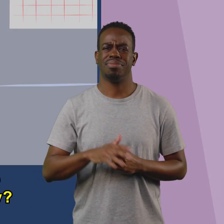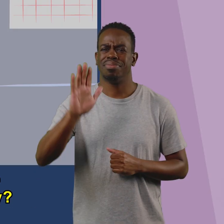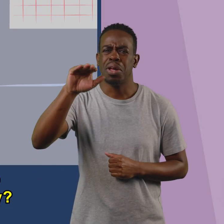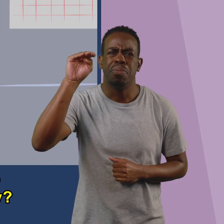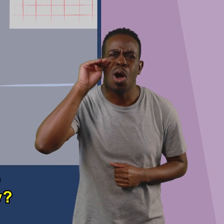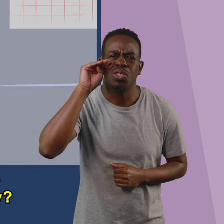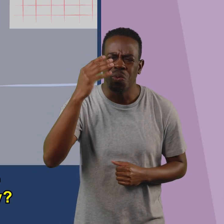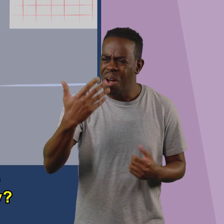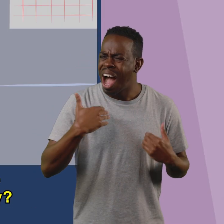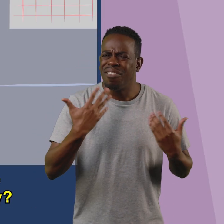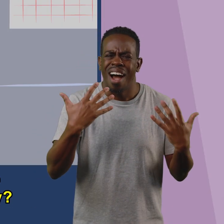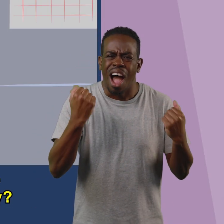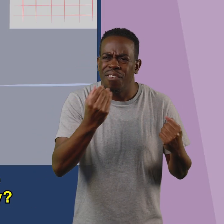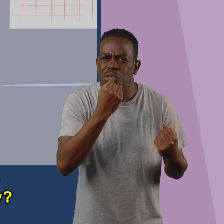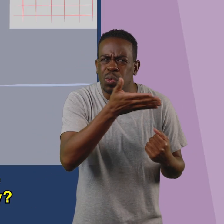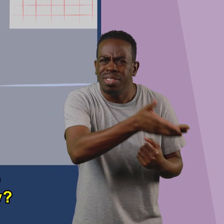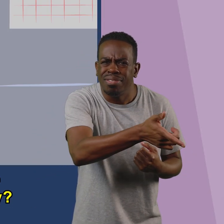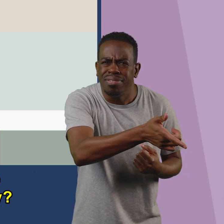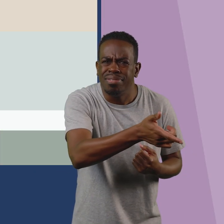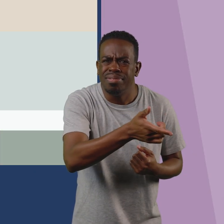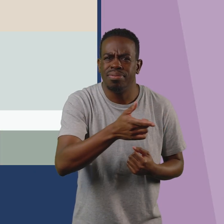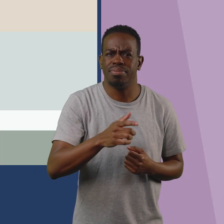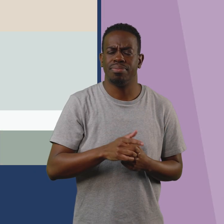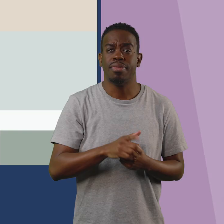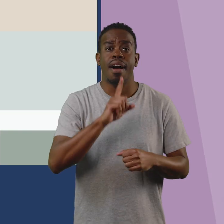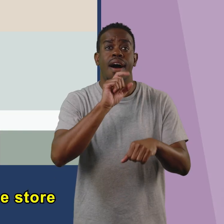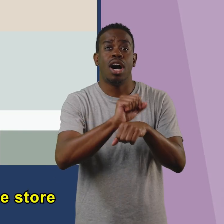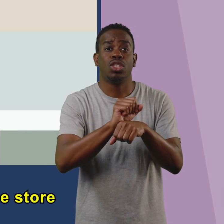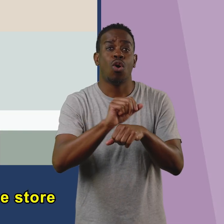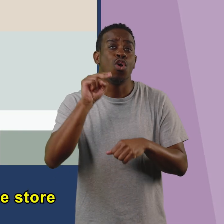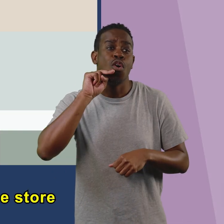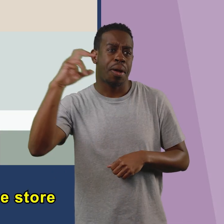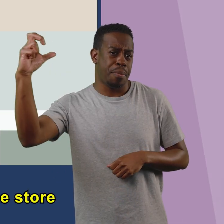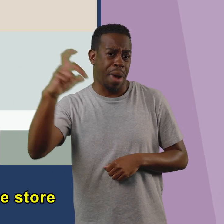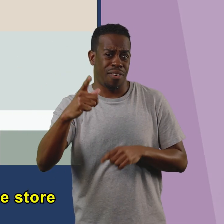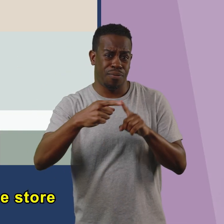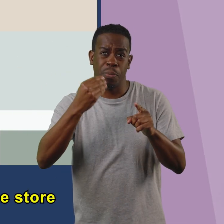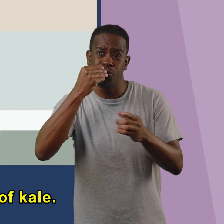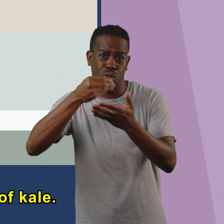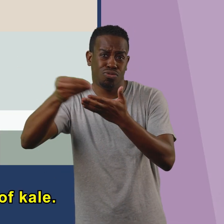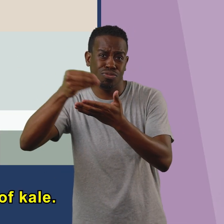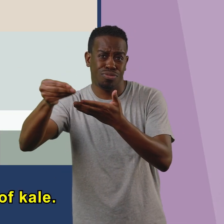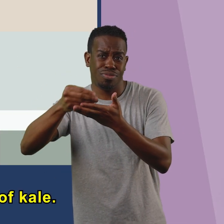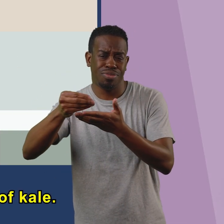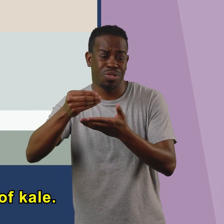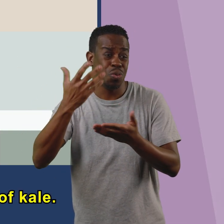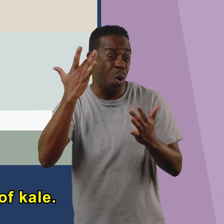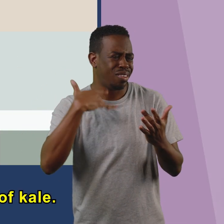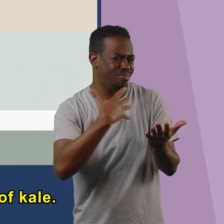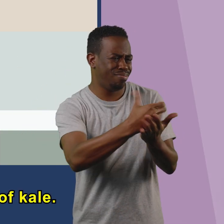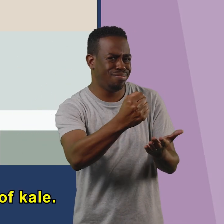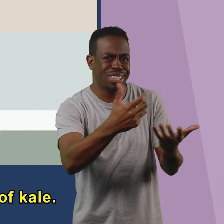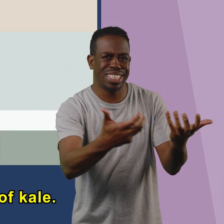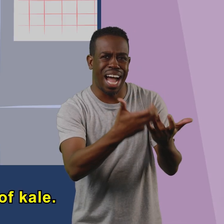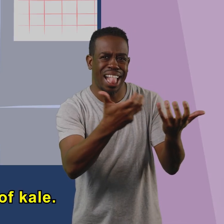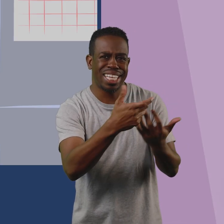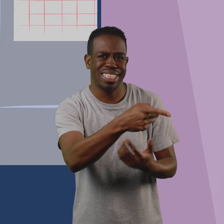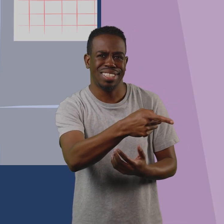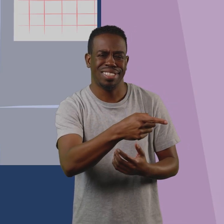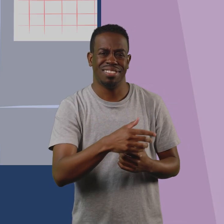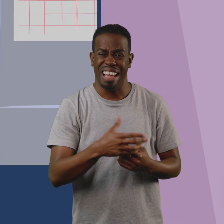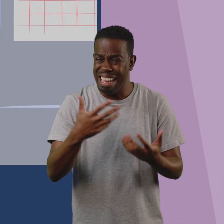Hey, Marsha, what do we have in here that's healthy? Actually, Nova's on her way back from the store because I just used the last bit of